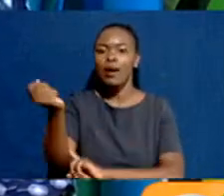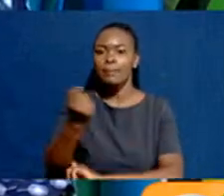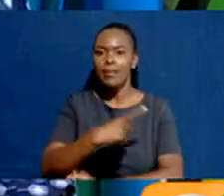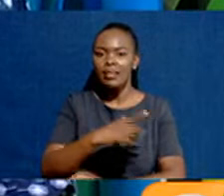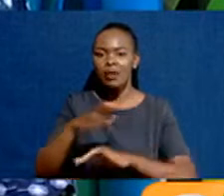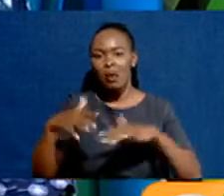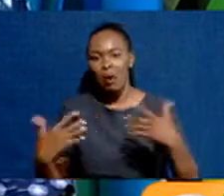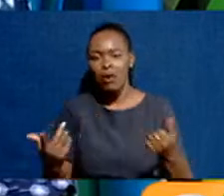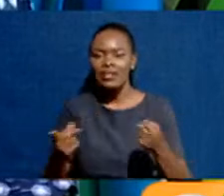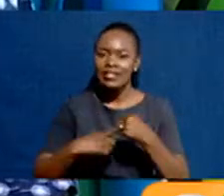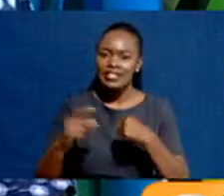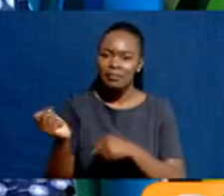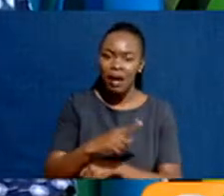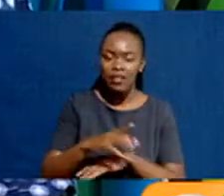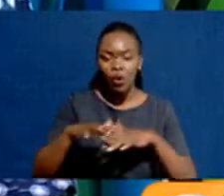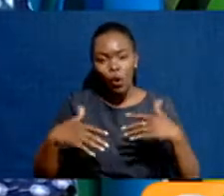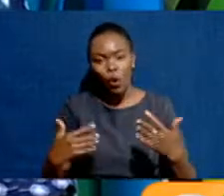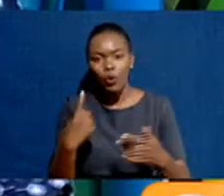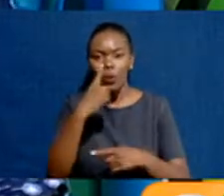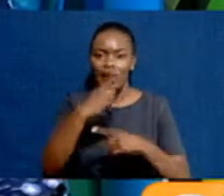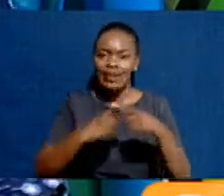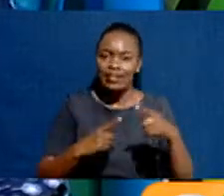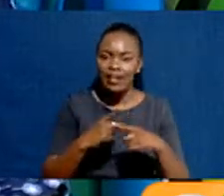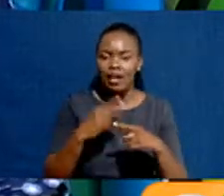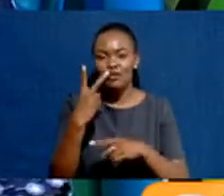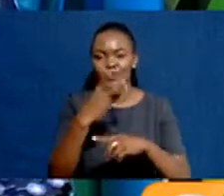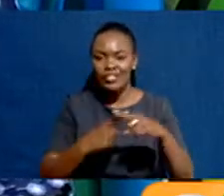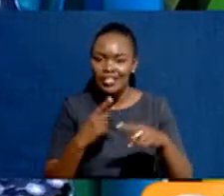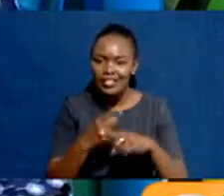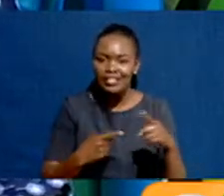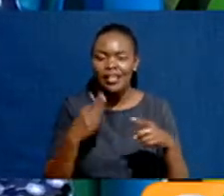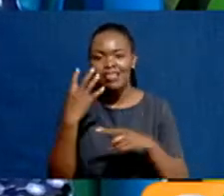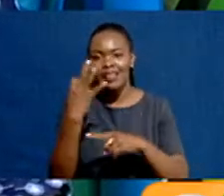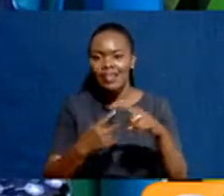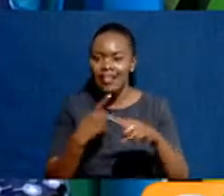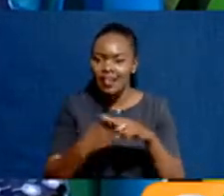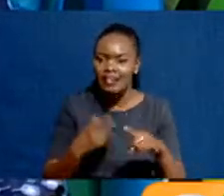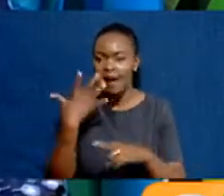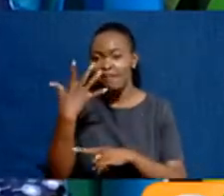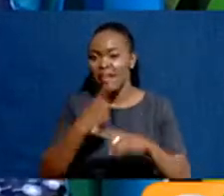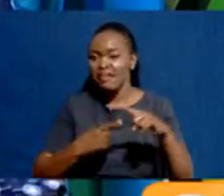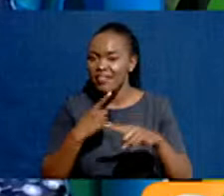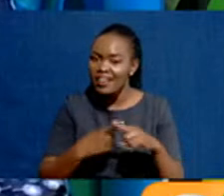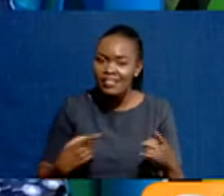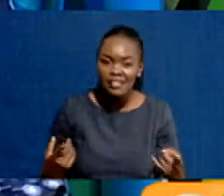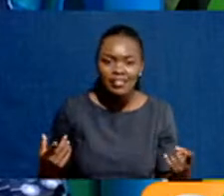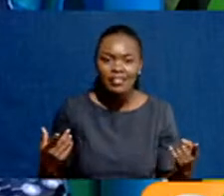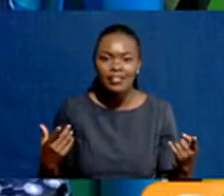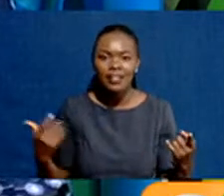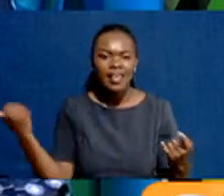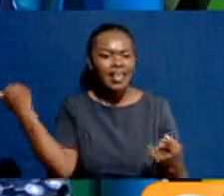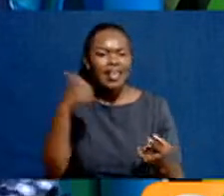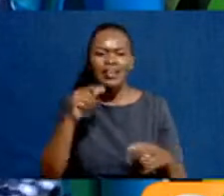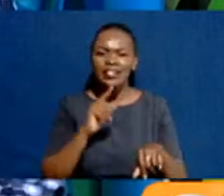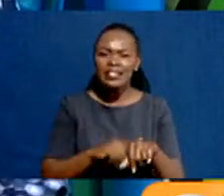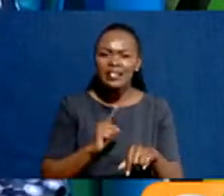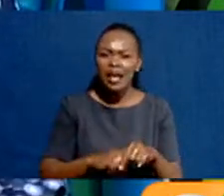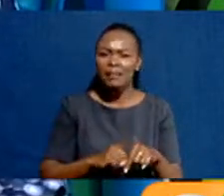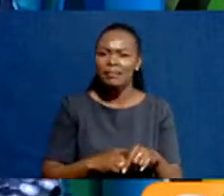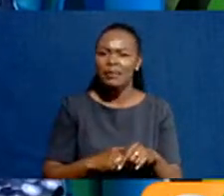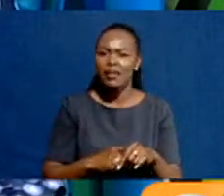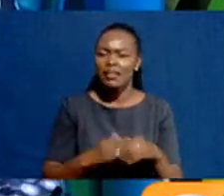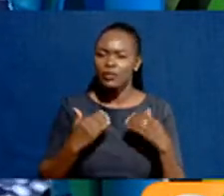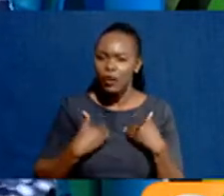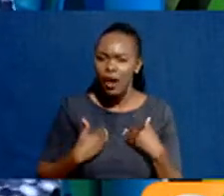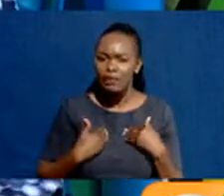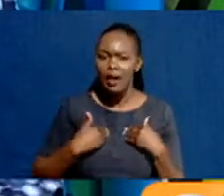6 months, 1 year, 2 years, 3 years, 5 years, whatever it takes